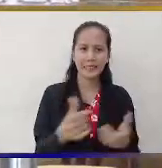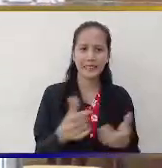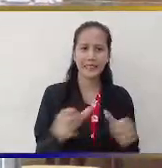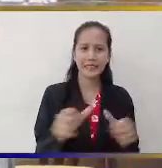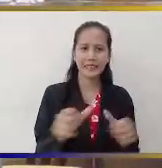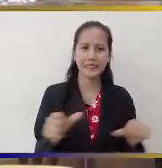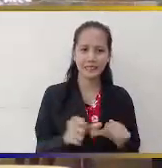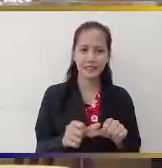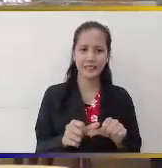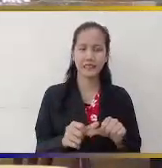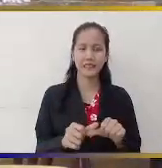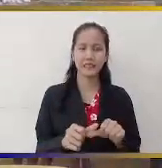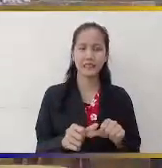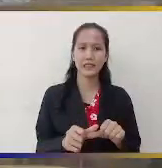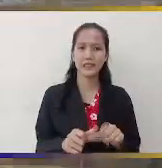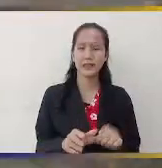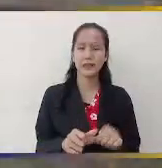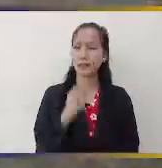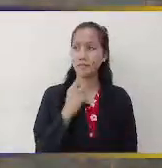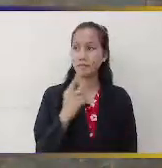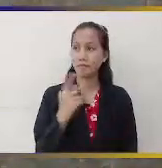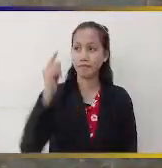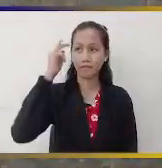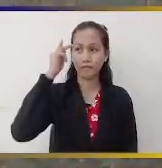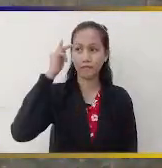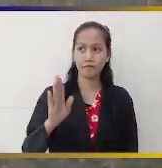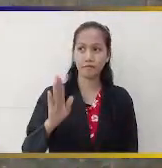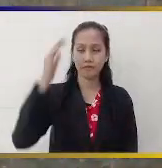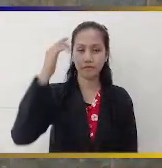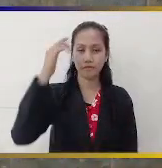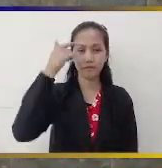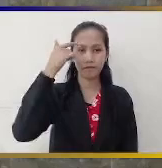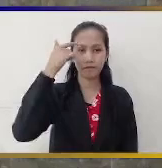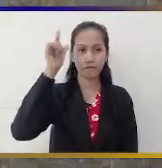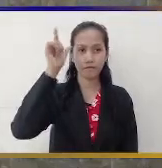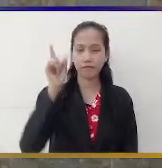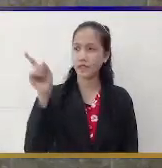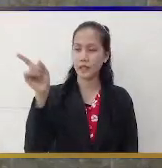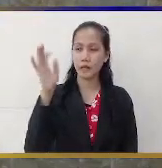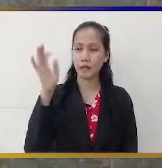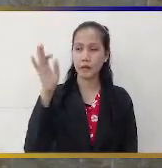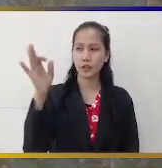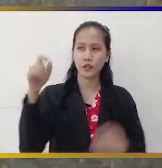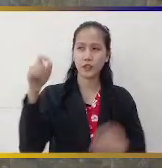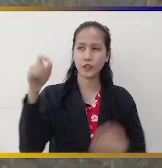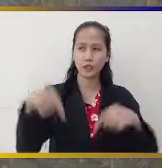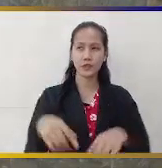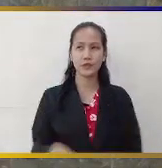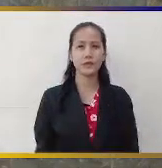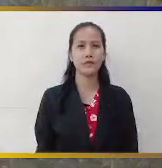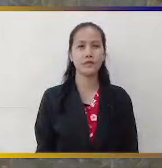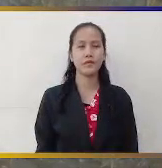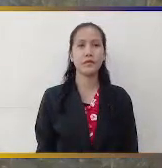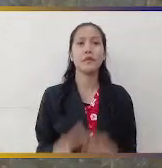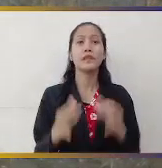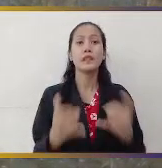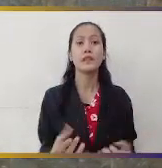Pastor did not ask me to preach this. Pastor, he didn't ask me to preach this. I'm giving you my testimony